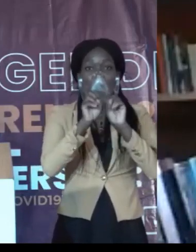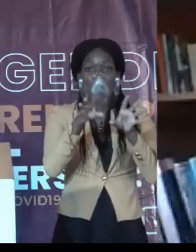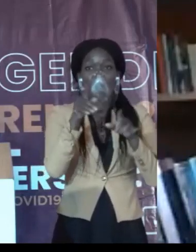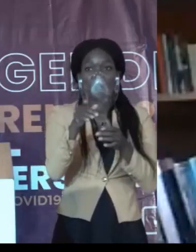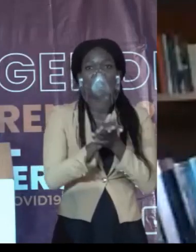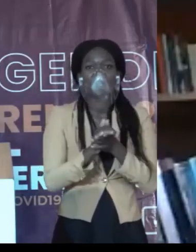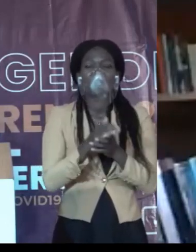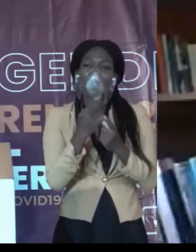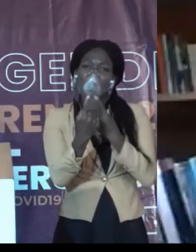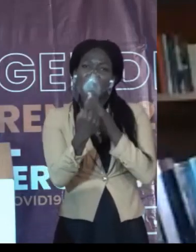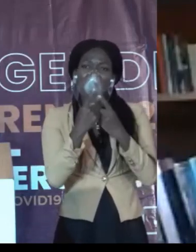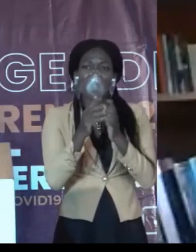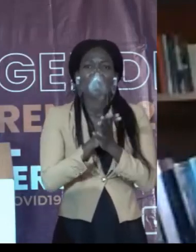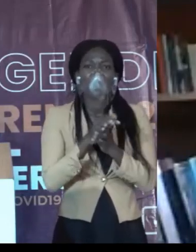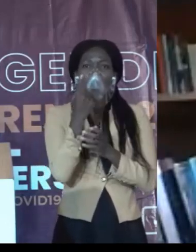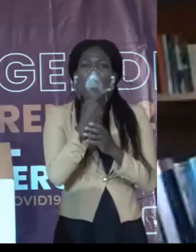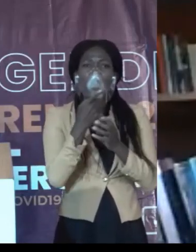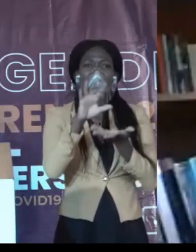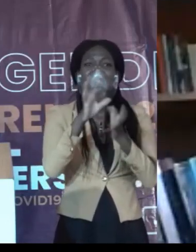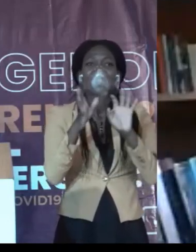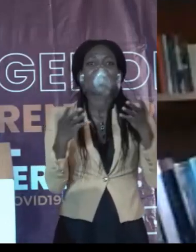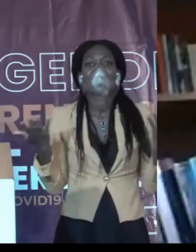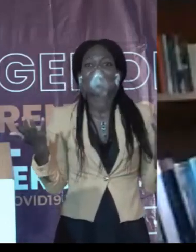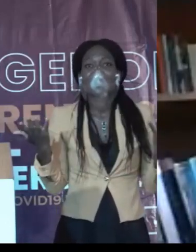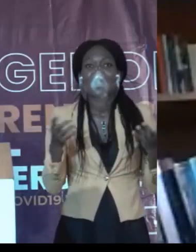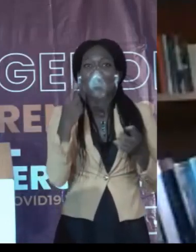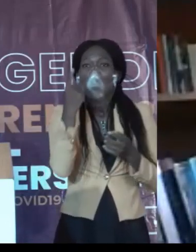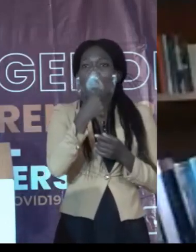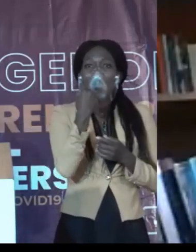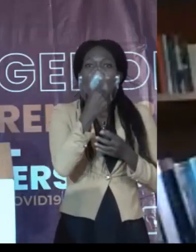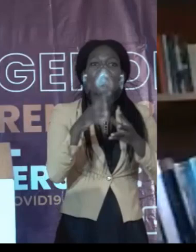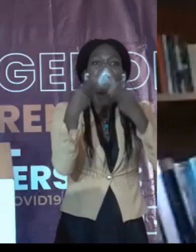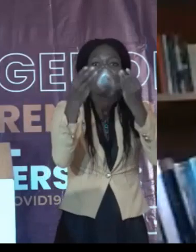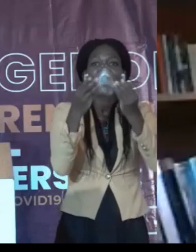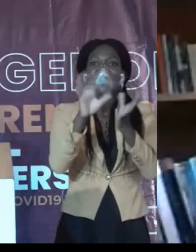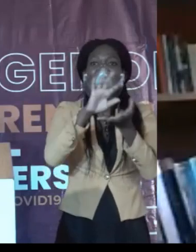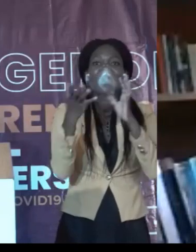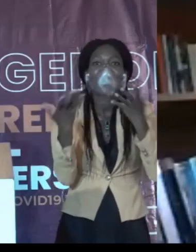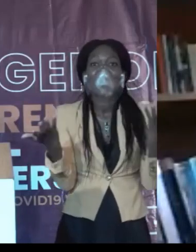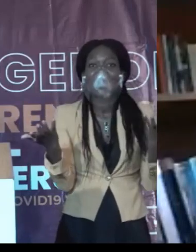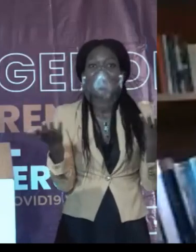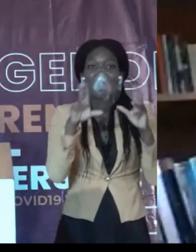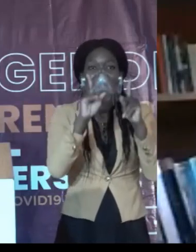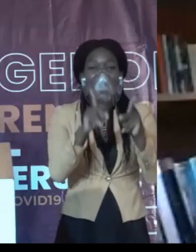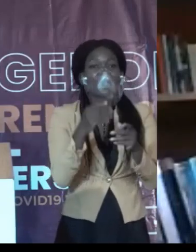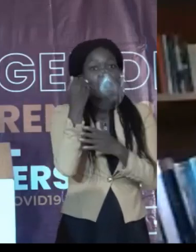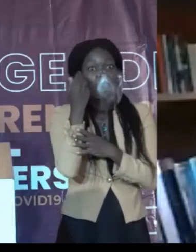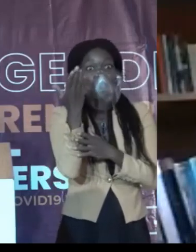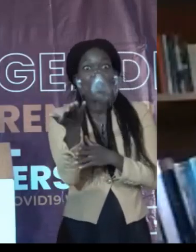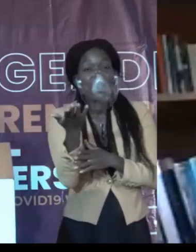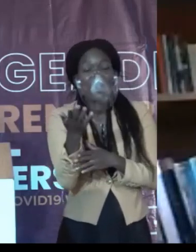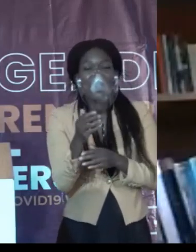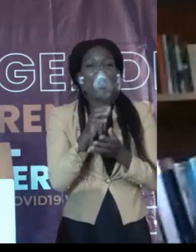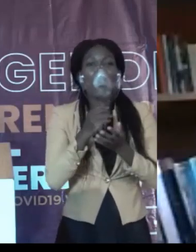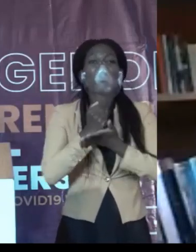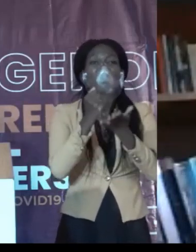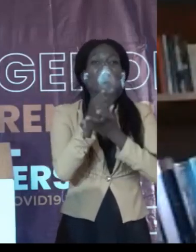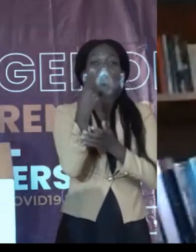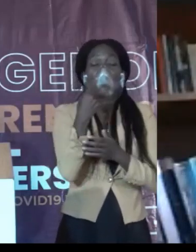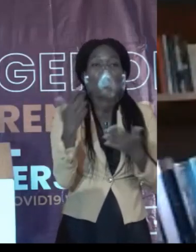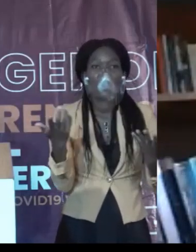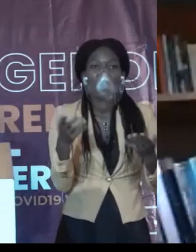is caring, who is providing care for COVID response, just as much as it was for